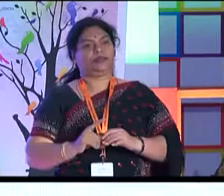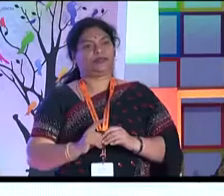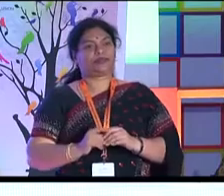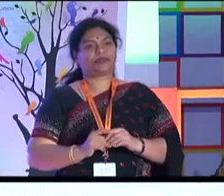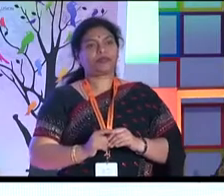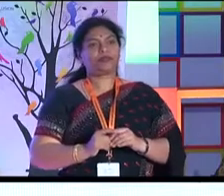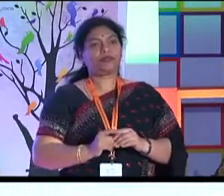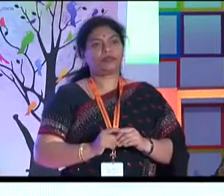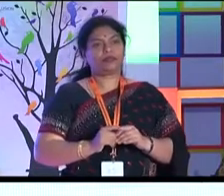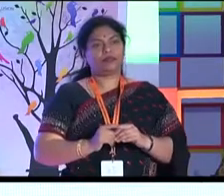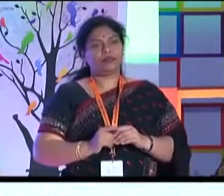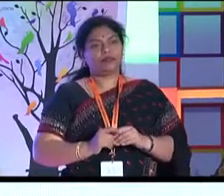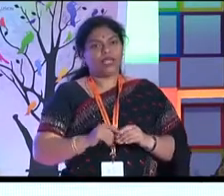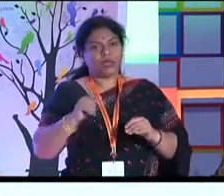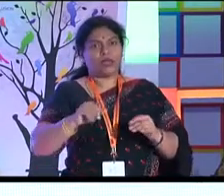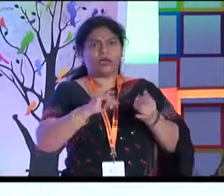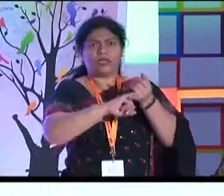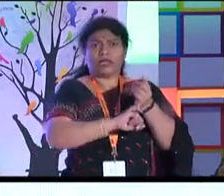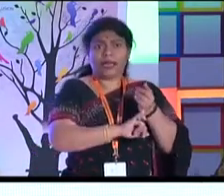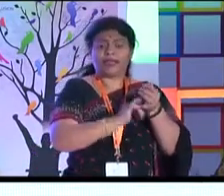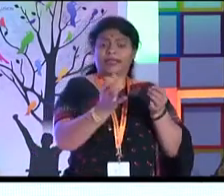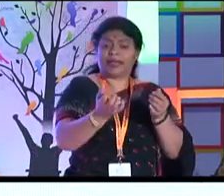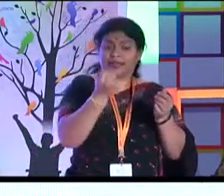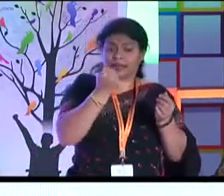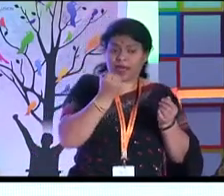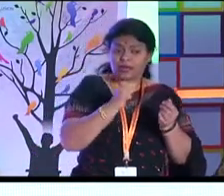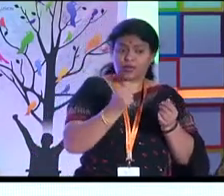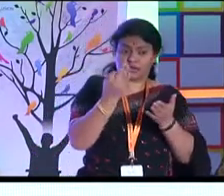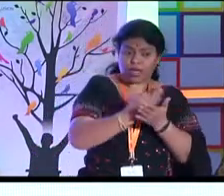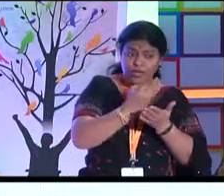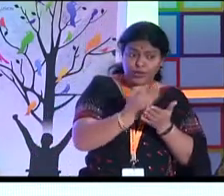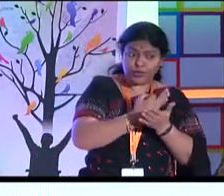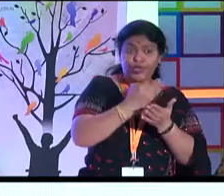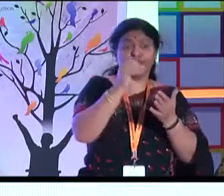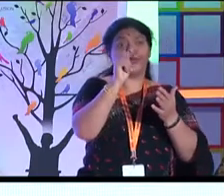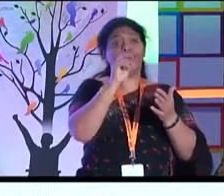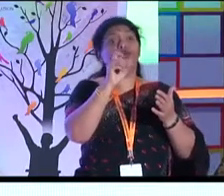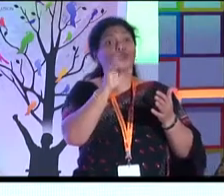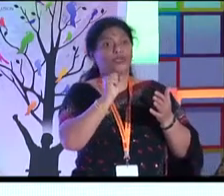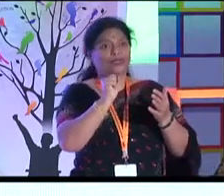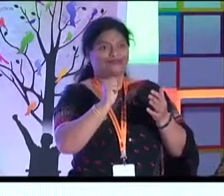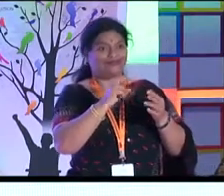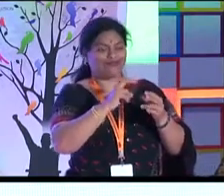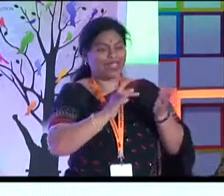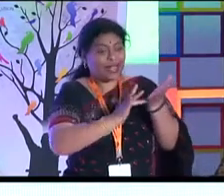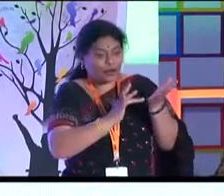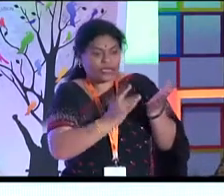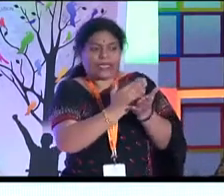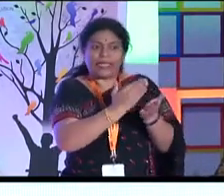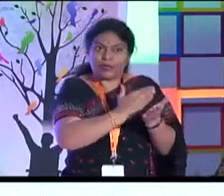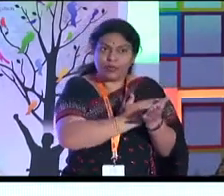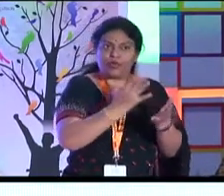Modern science has now created new tools with which we can study these diseases. You know,